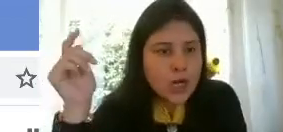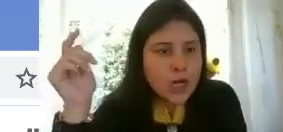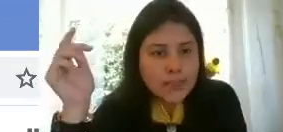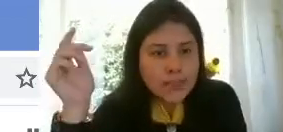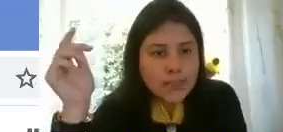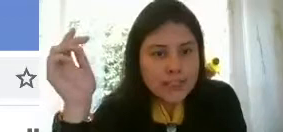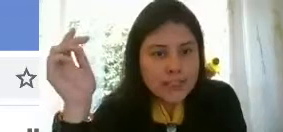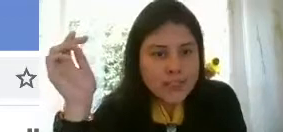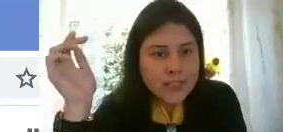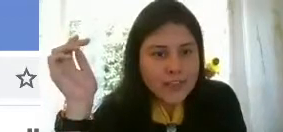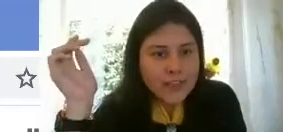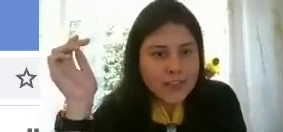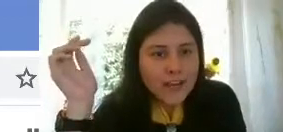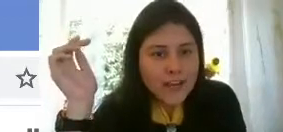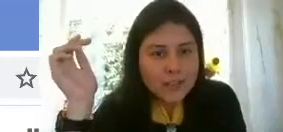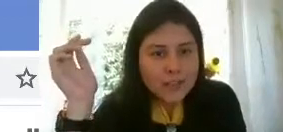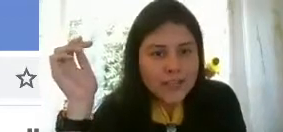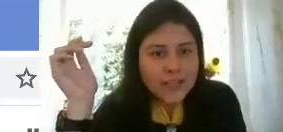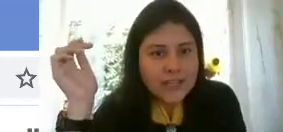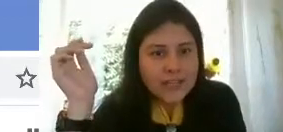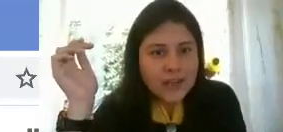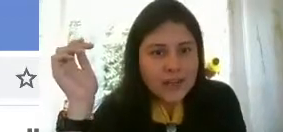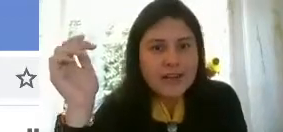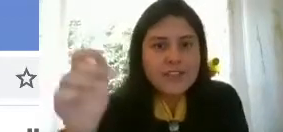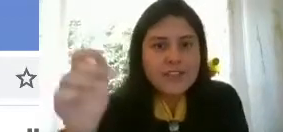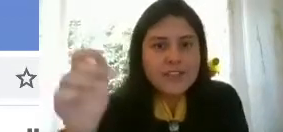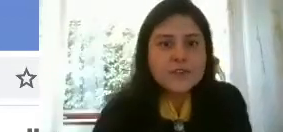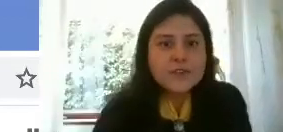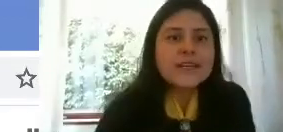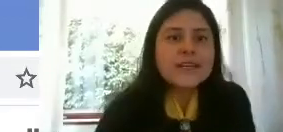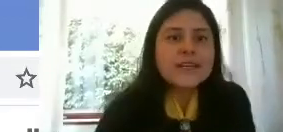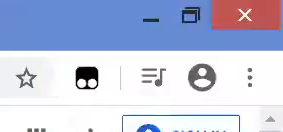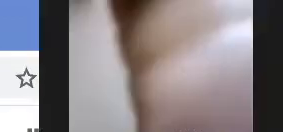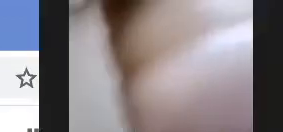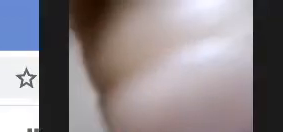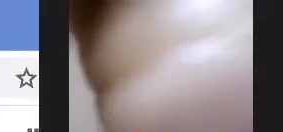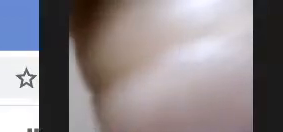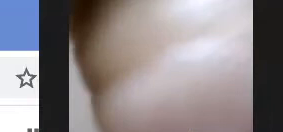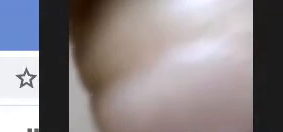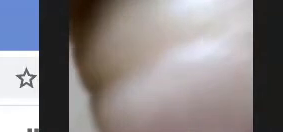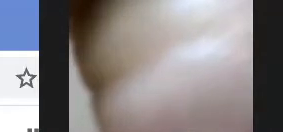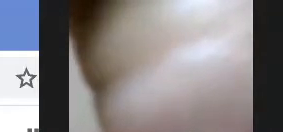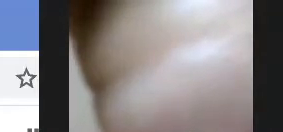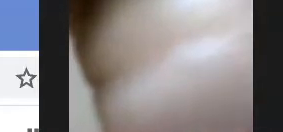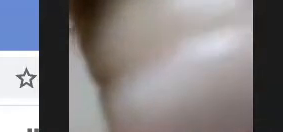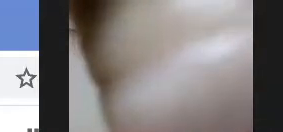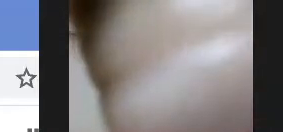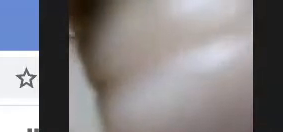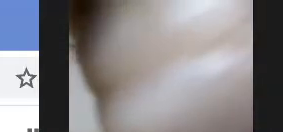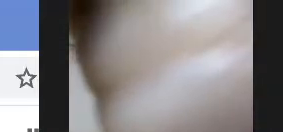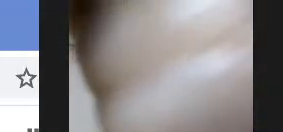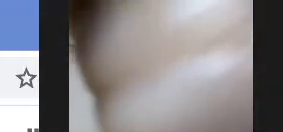or, yeah, I need to see. Are you able to see it? All right, thank you so much. So let's play it. Let's play it.